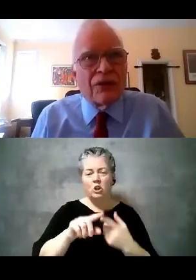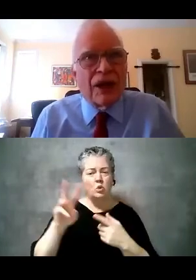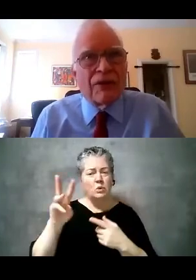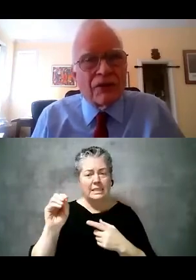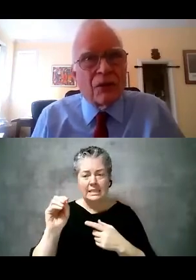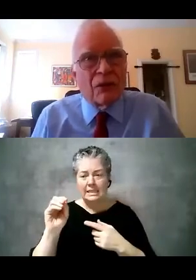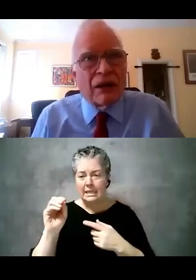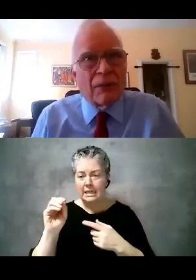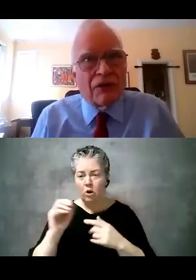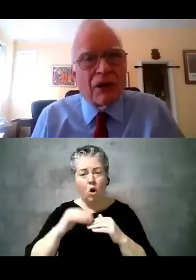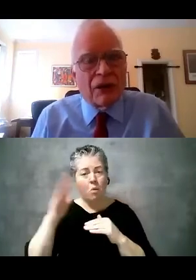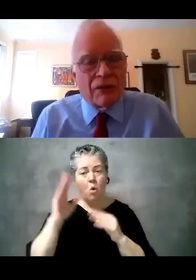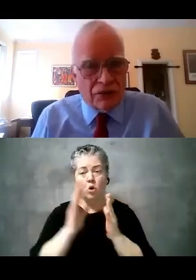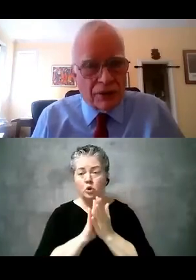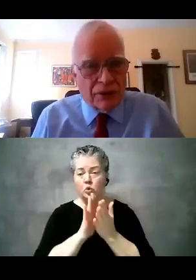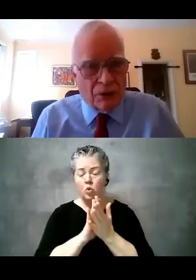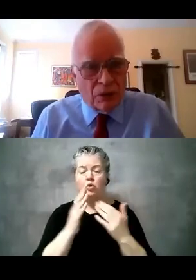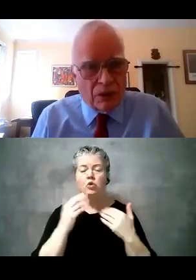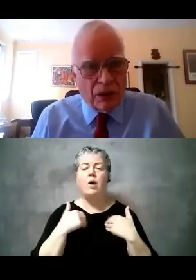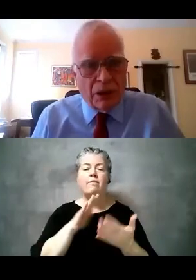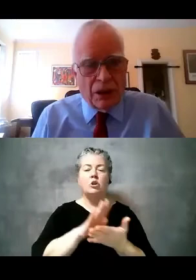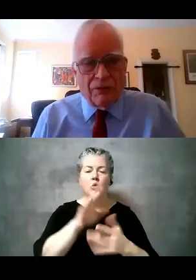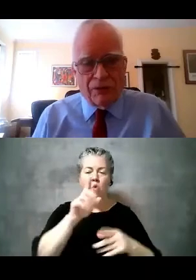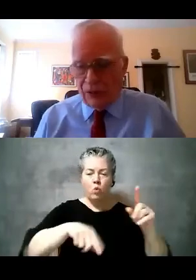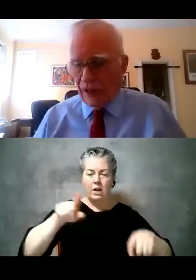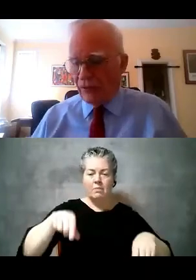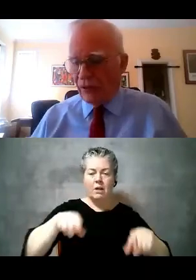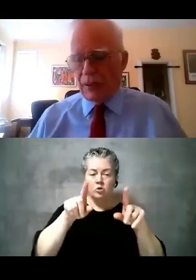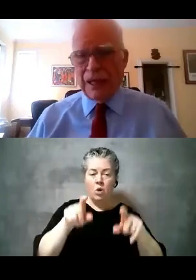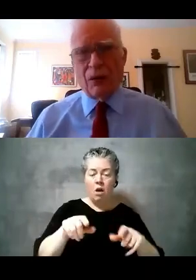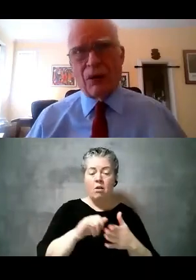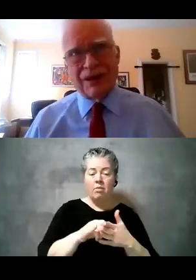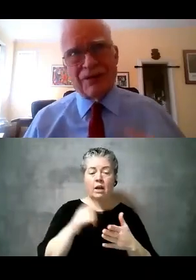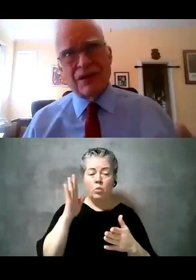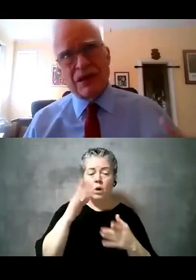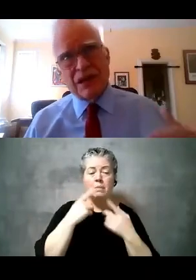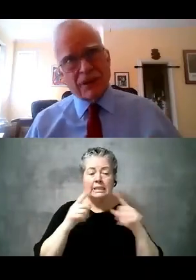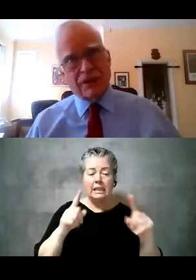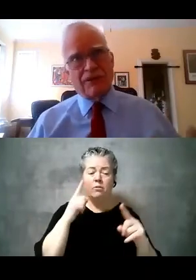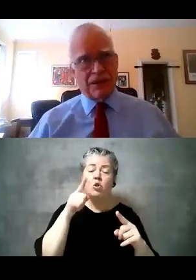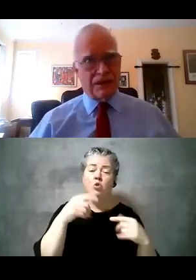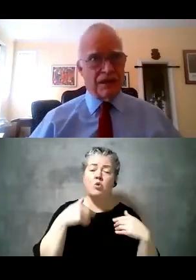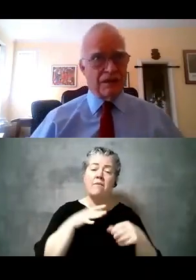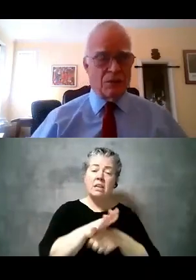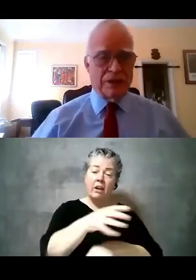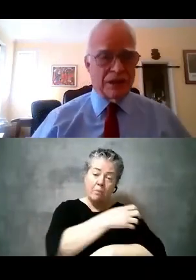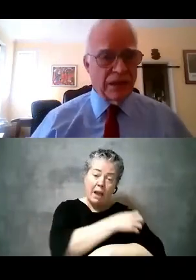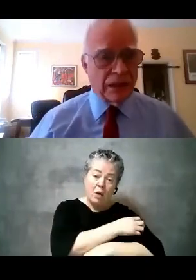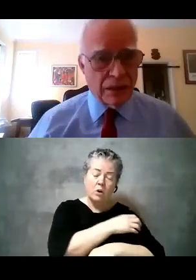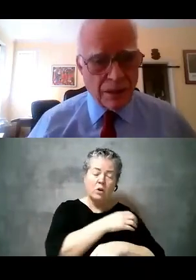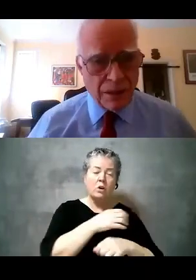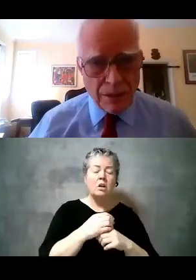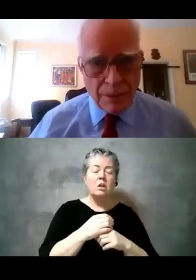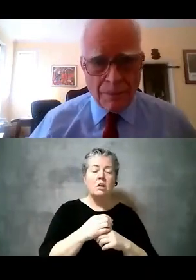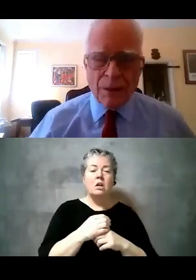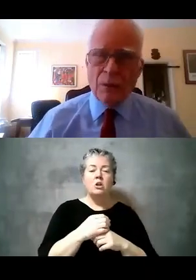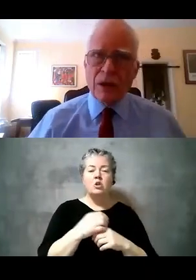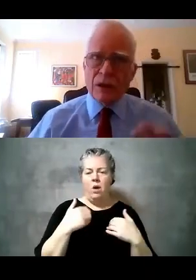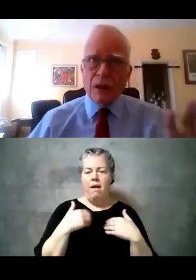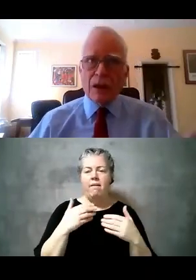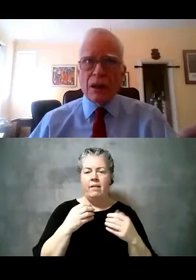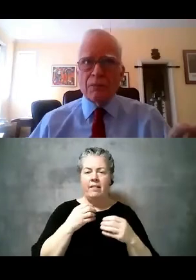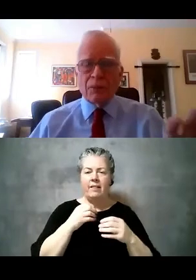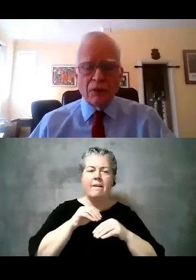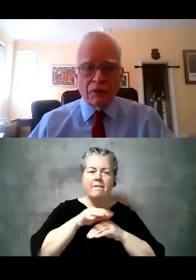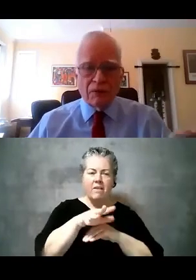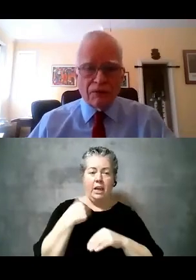schools to have a school randomized trial that's really going to work for you to have enough power given the typical effect sizes we see. We